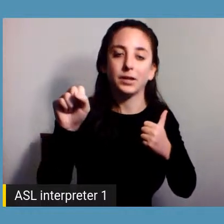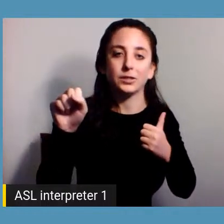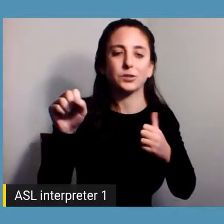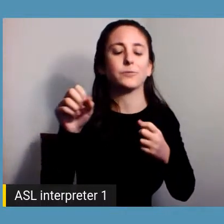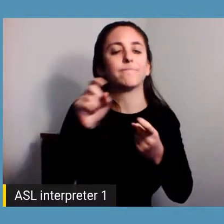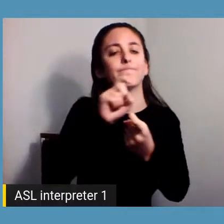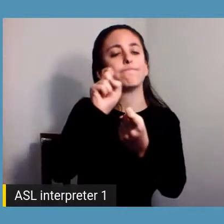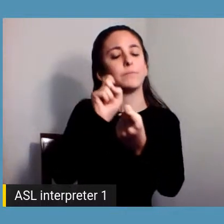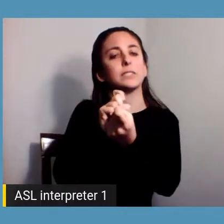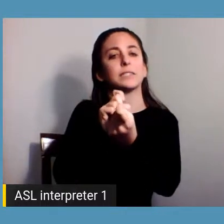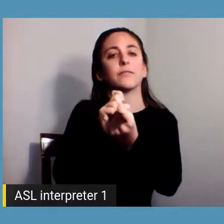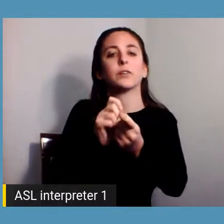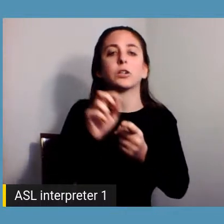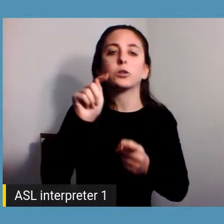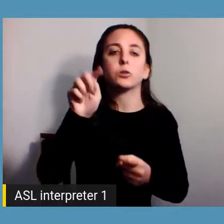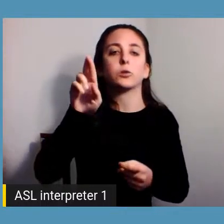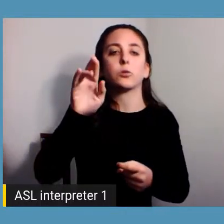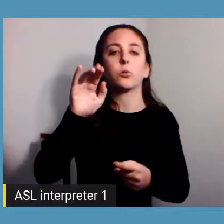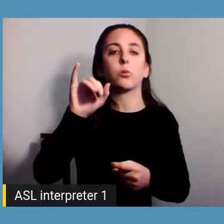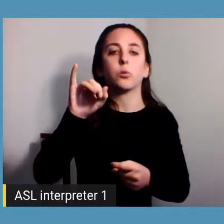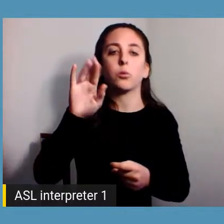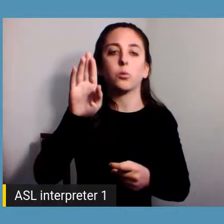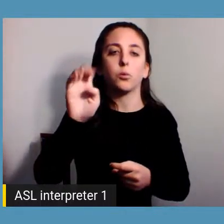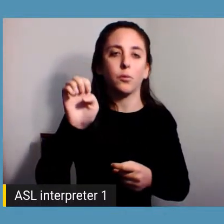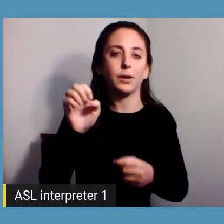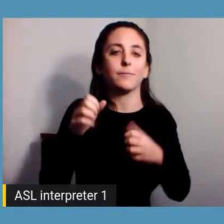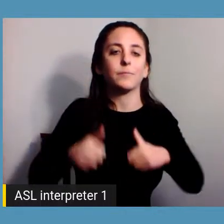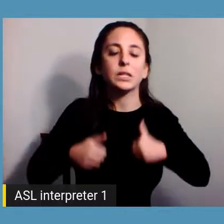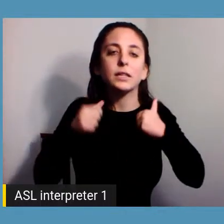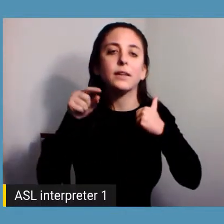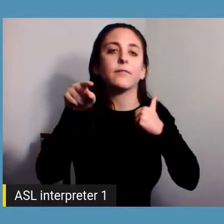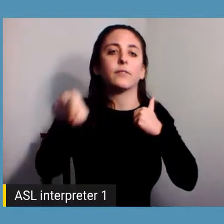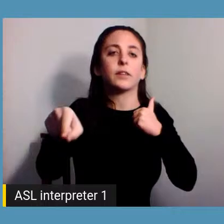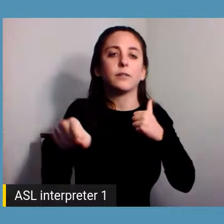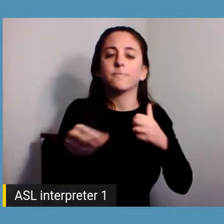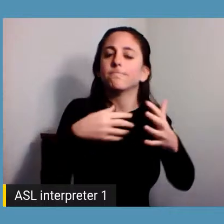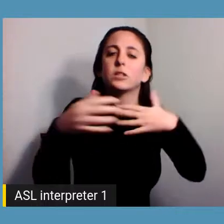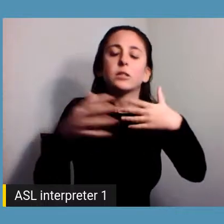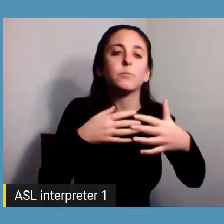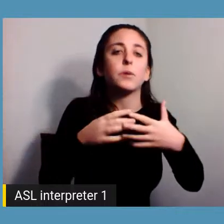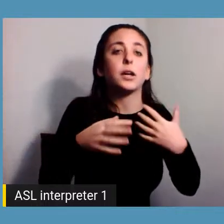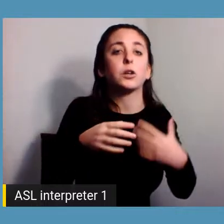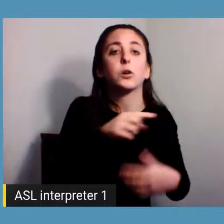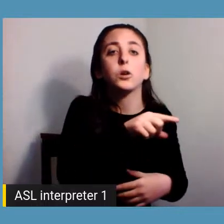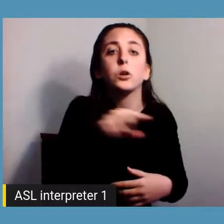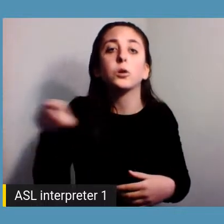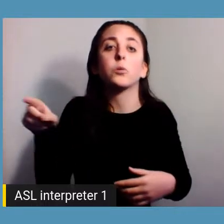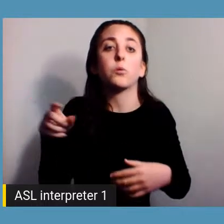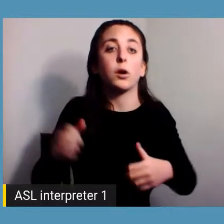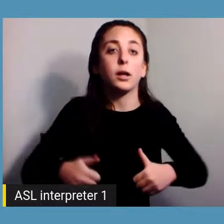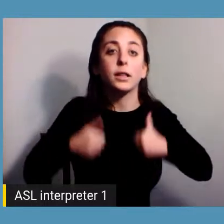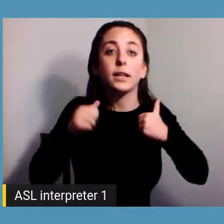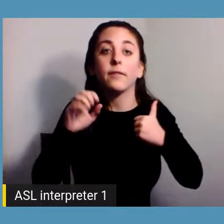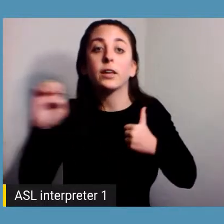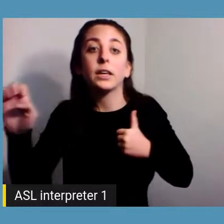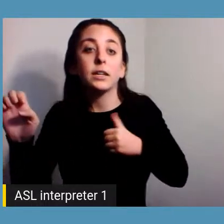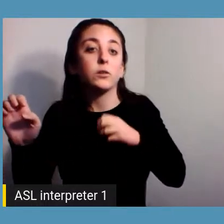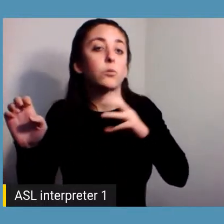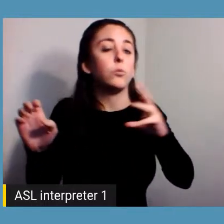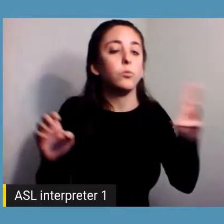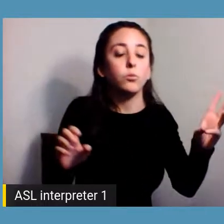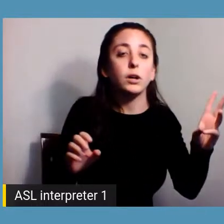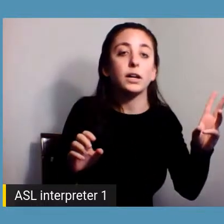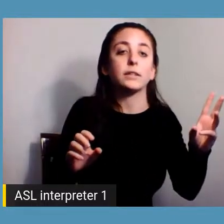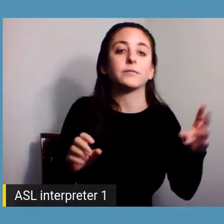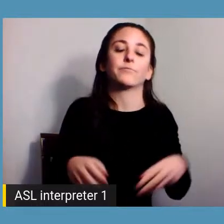peoples. Wherever we are, let us acknowledge all indigenous nations as living communities, their elders both past and present, as well